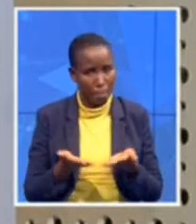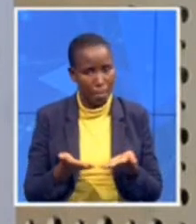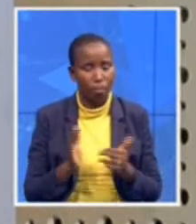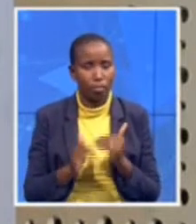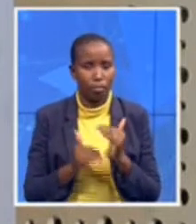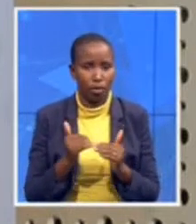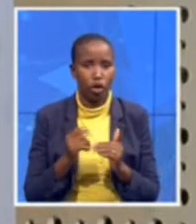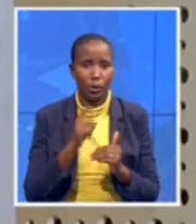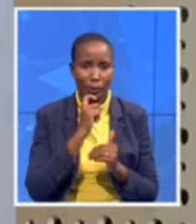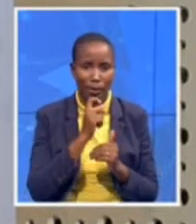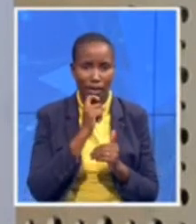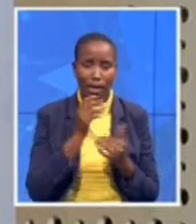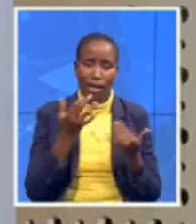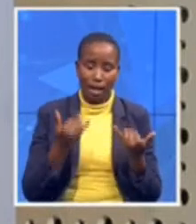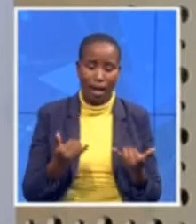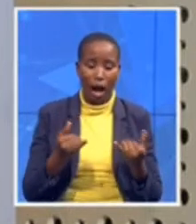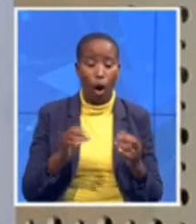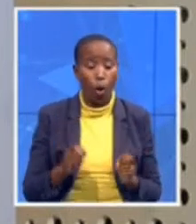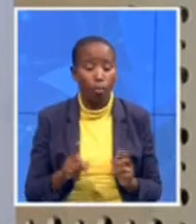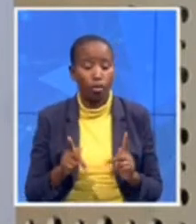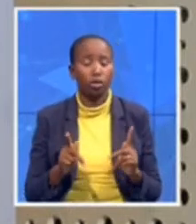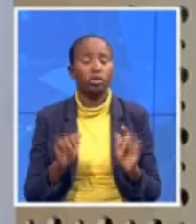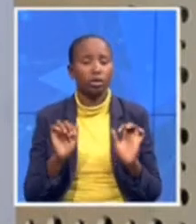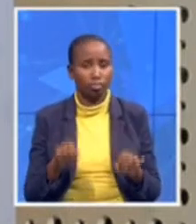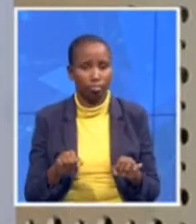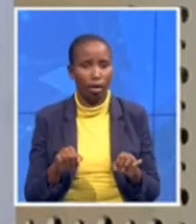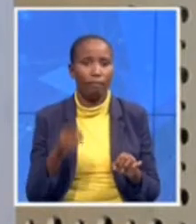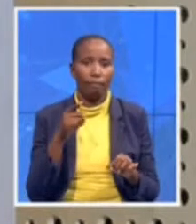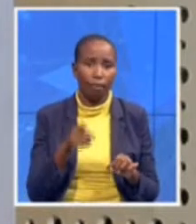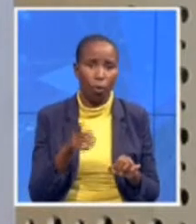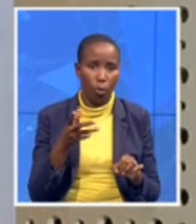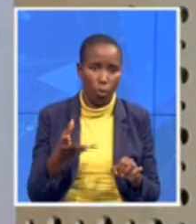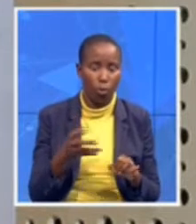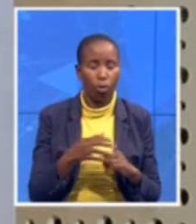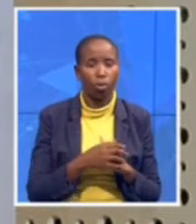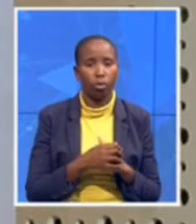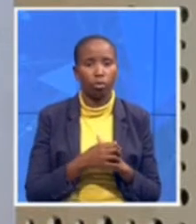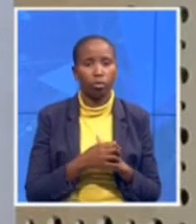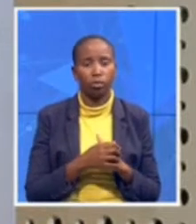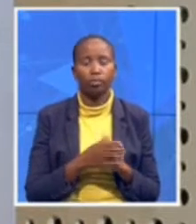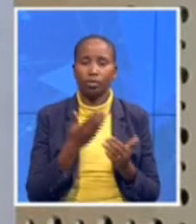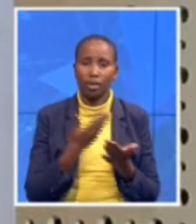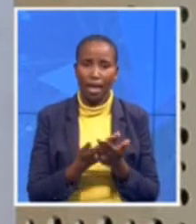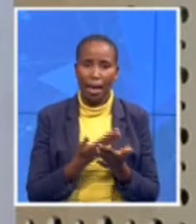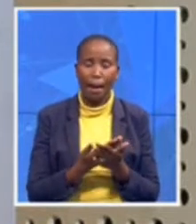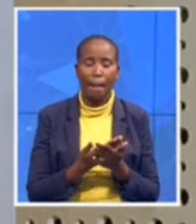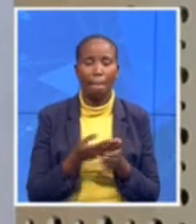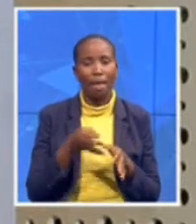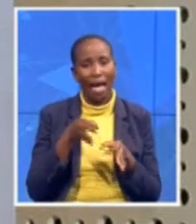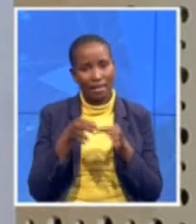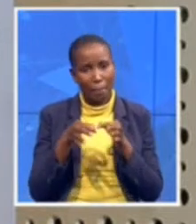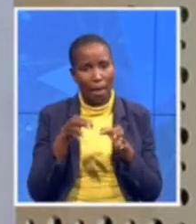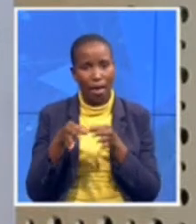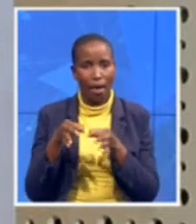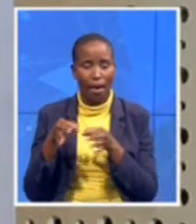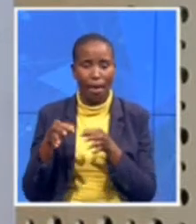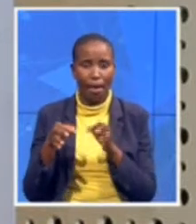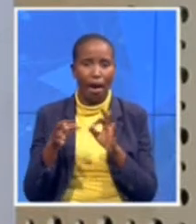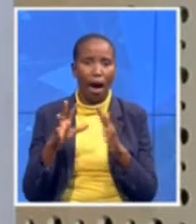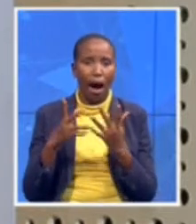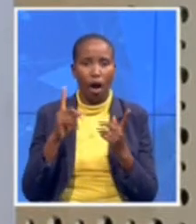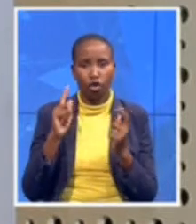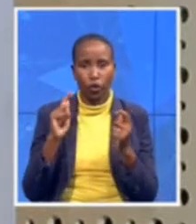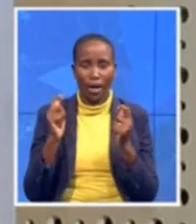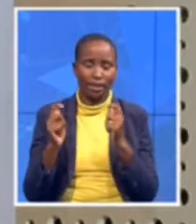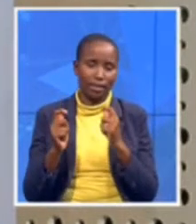gentlemen, to give you insights into the changes and the amendments, and